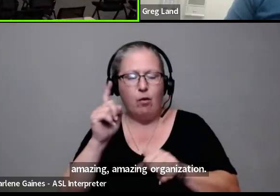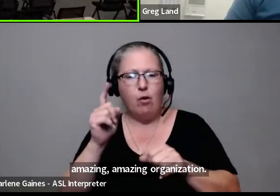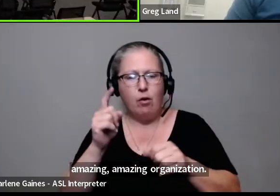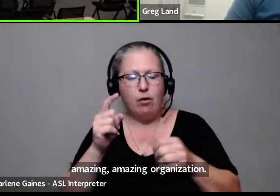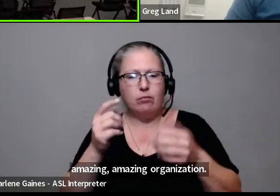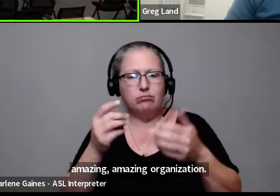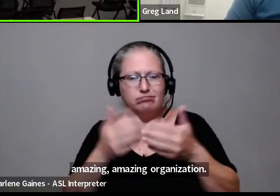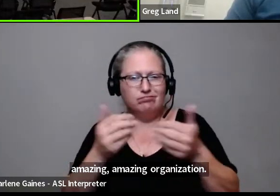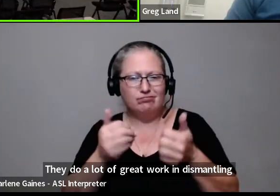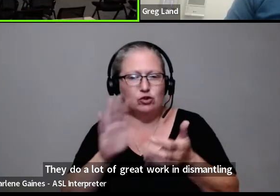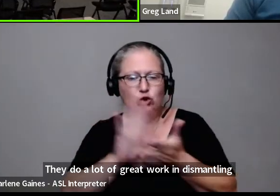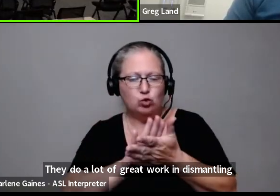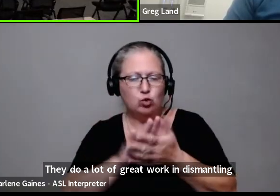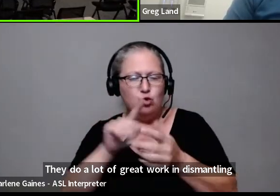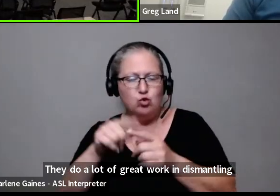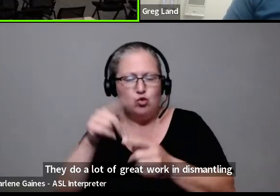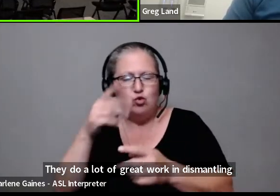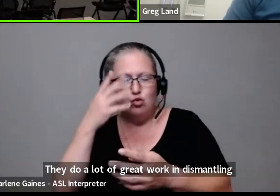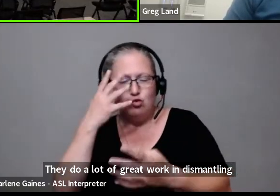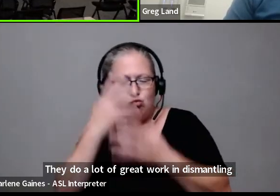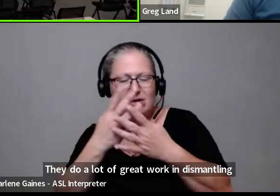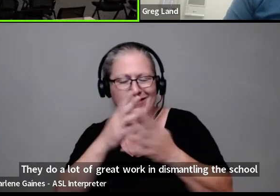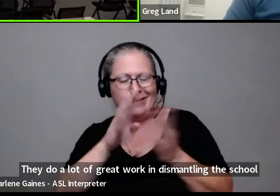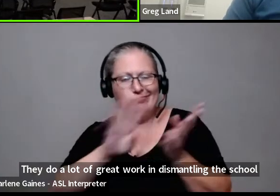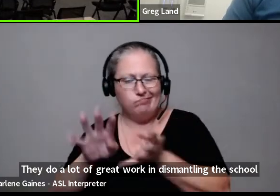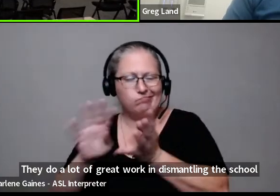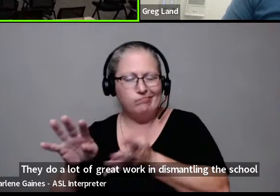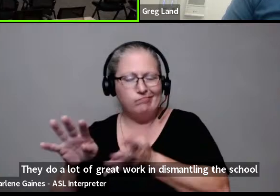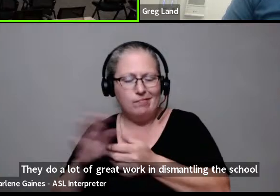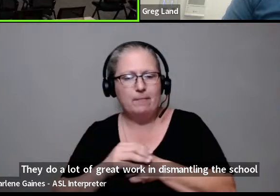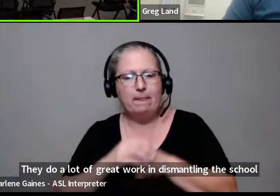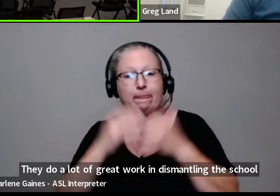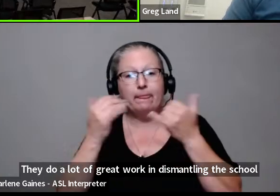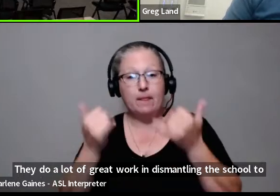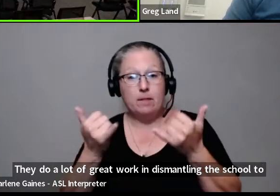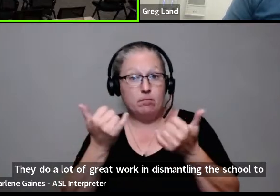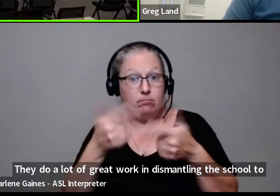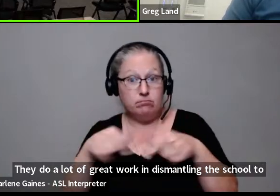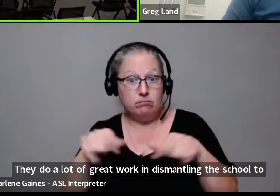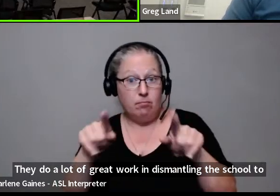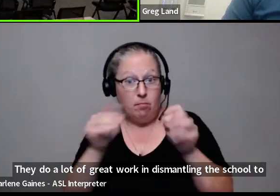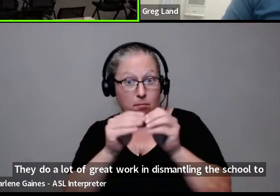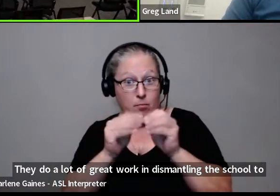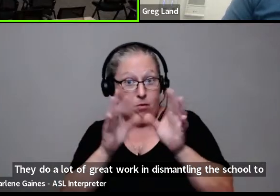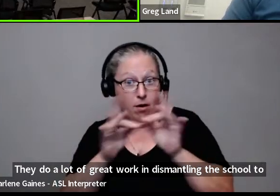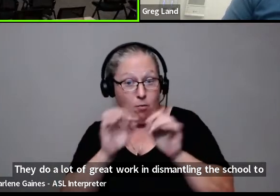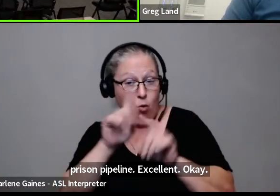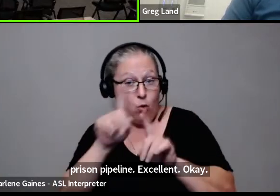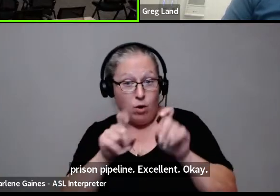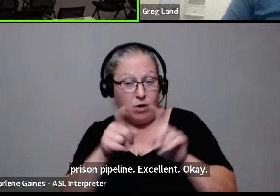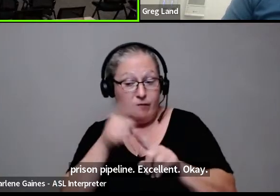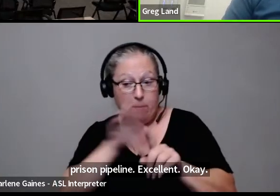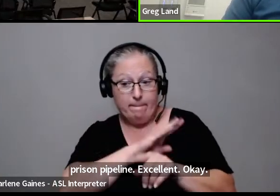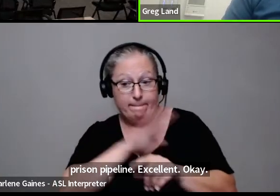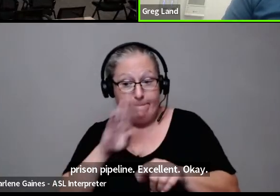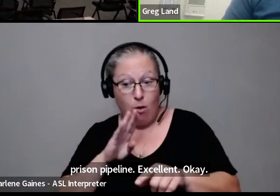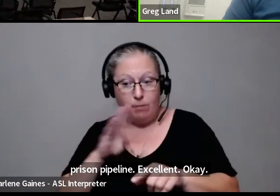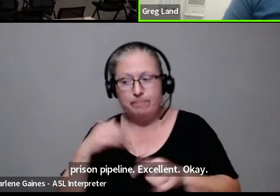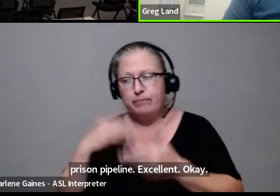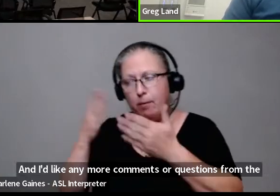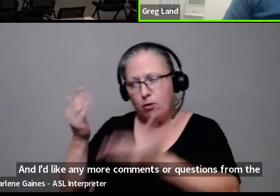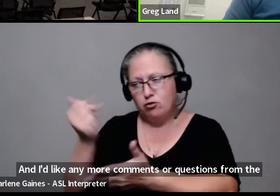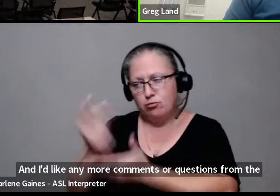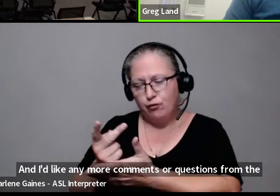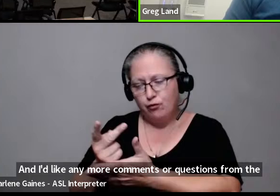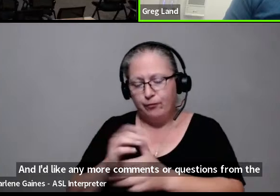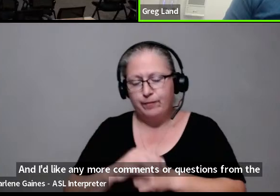prison pipeline. Excellent. Okay, and I'd like any more comments or questions from the board? I make a motion to